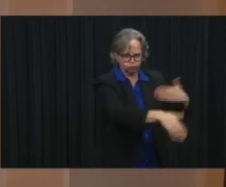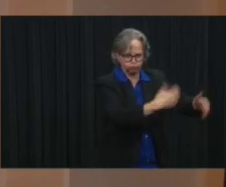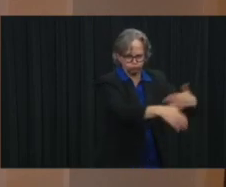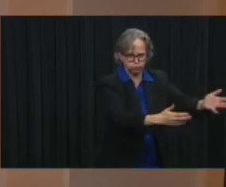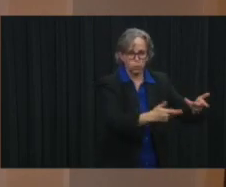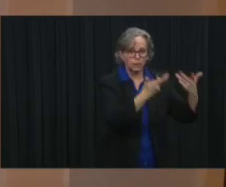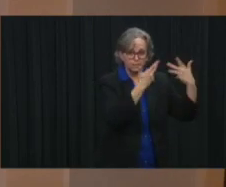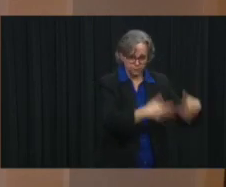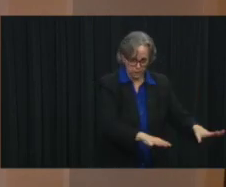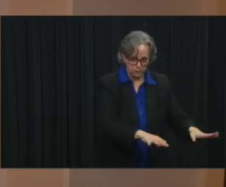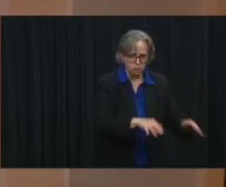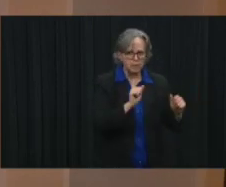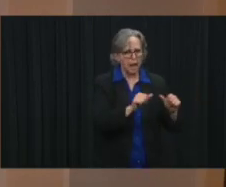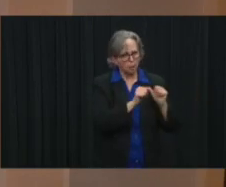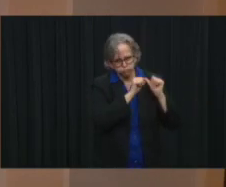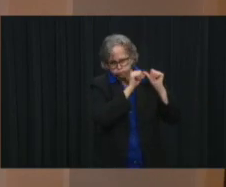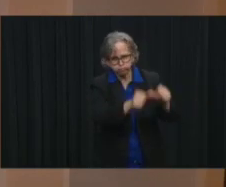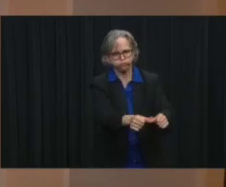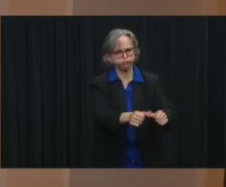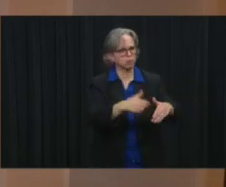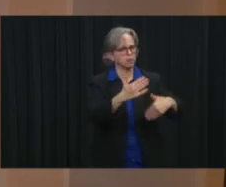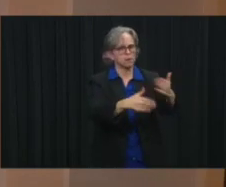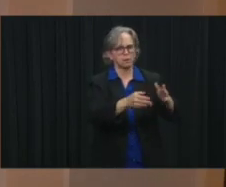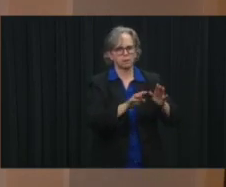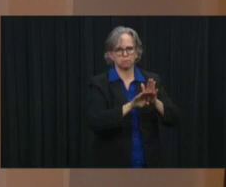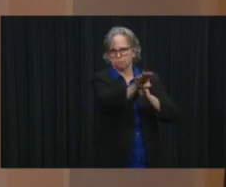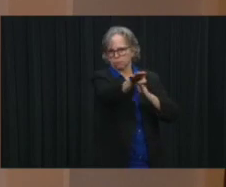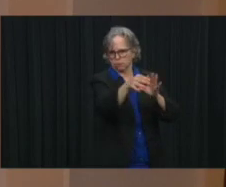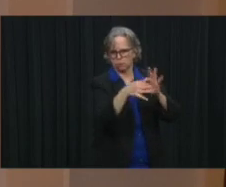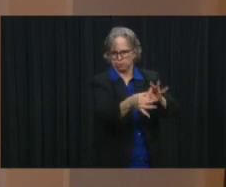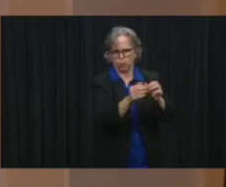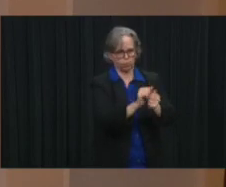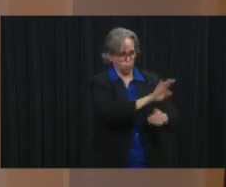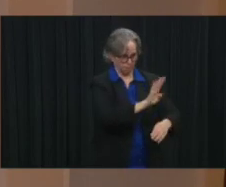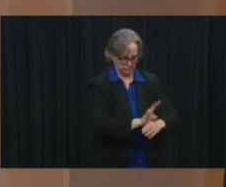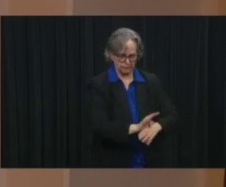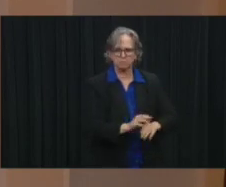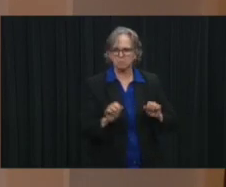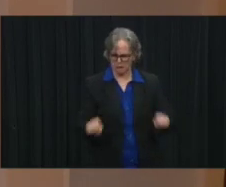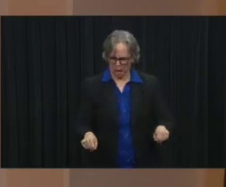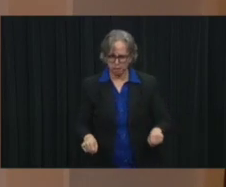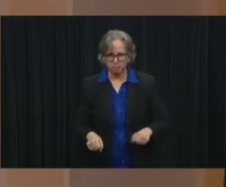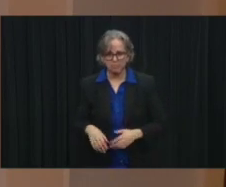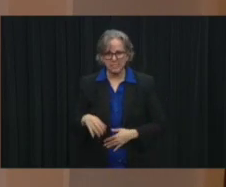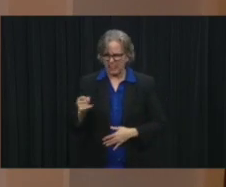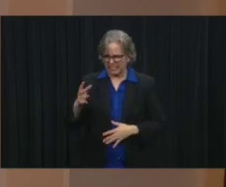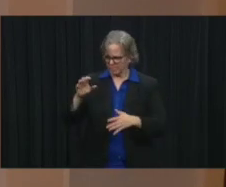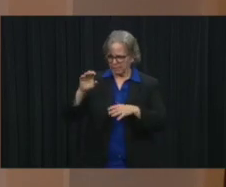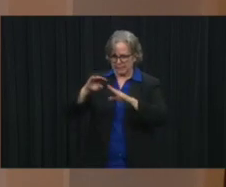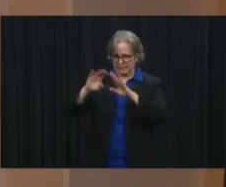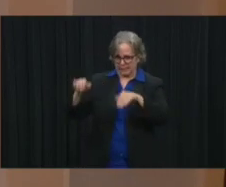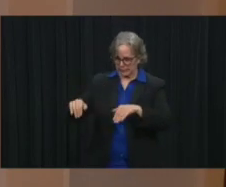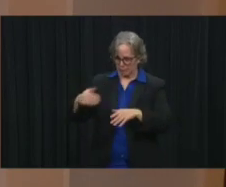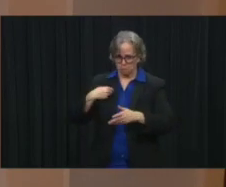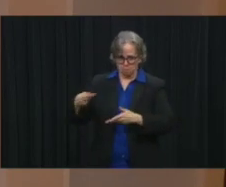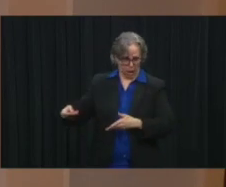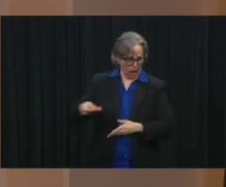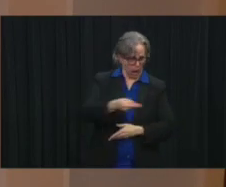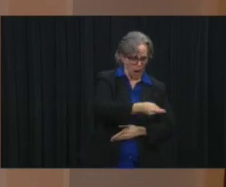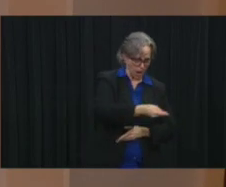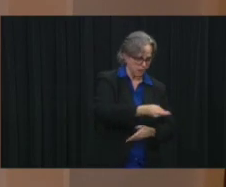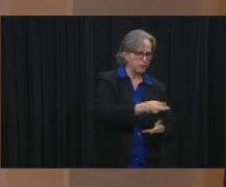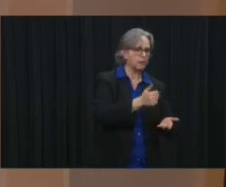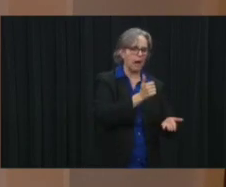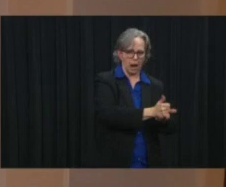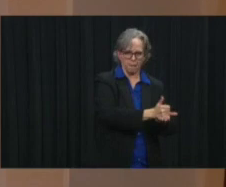need cash to come out of this at the end. And if everybody through that system does it, we will come out of this much better than we would otherwise.